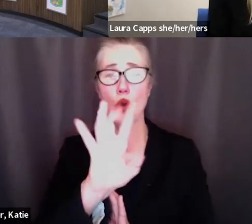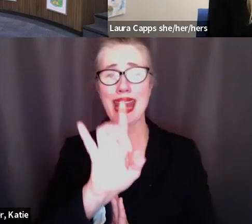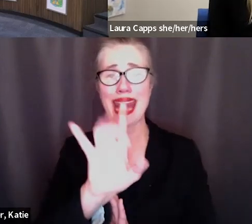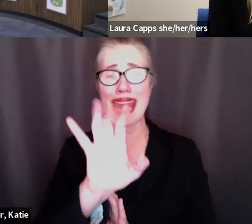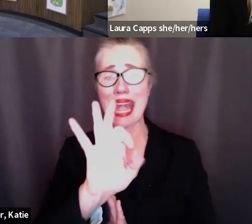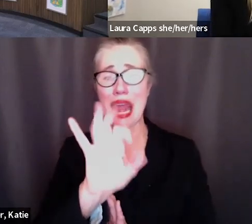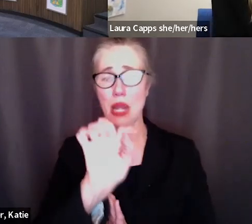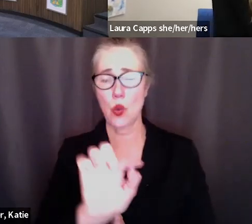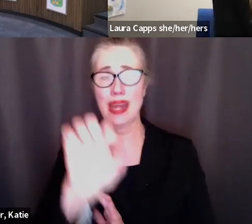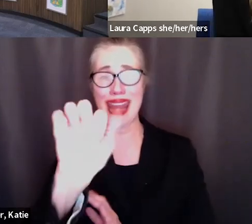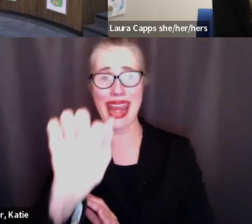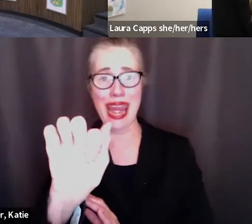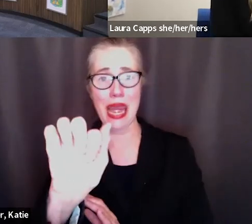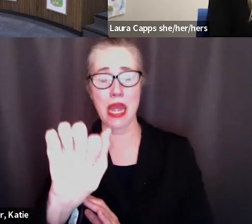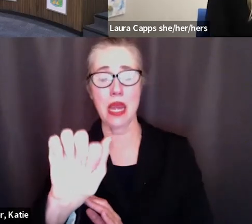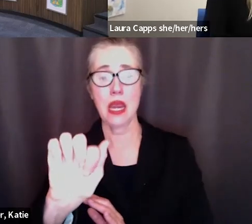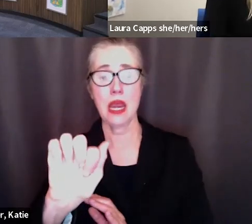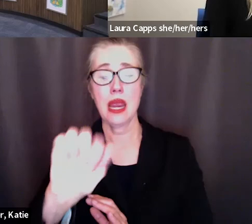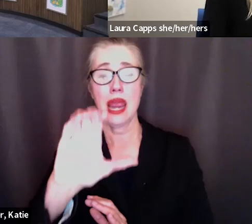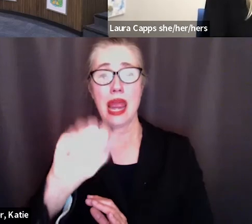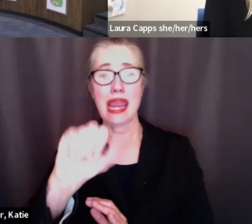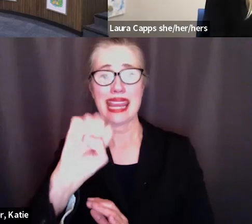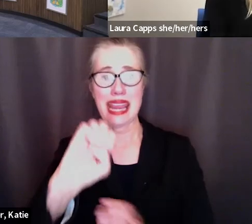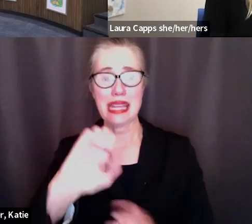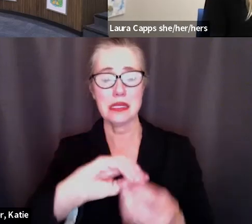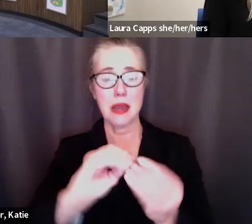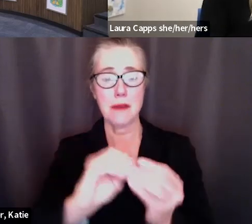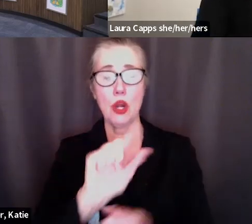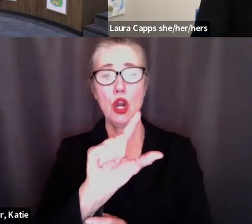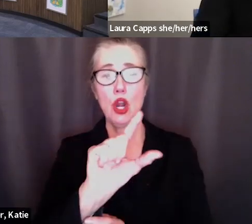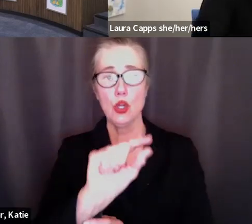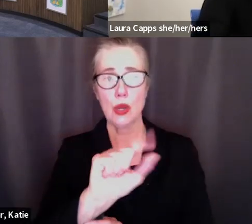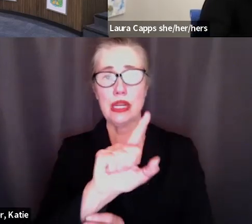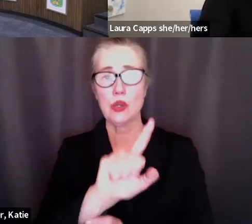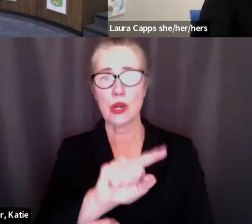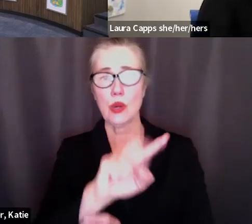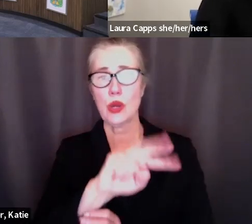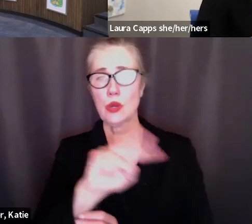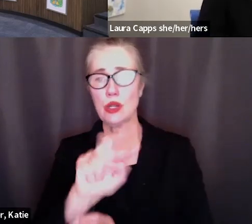number 2021 22-11